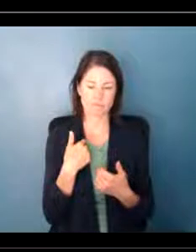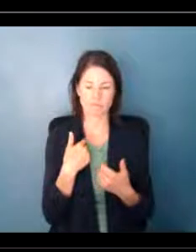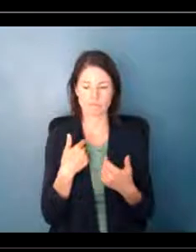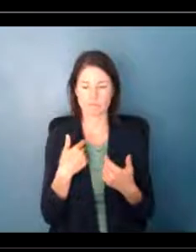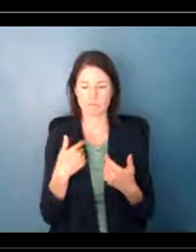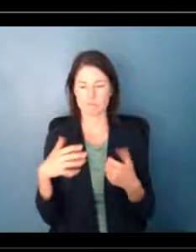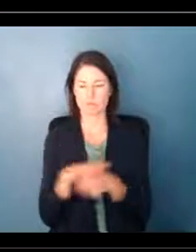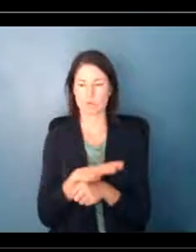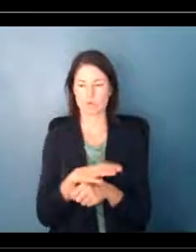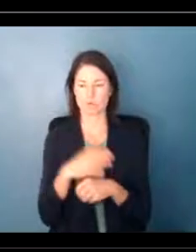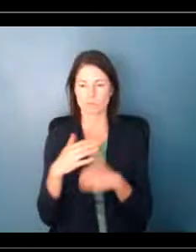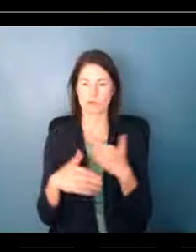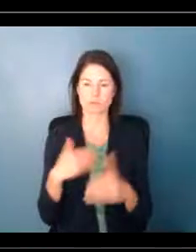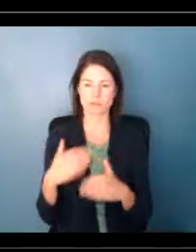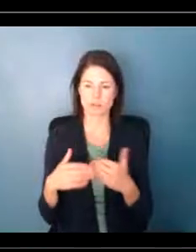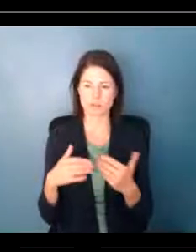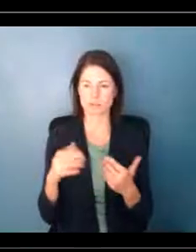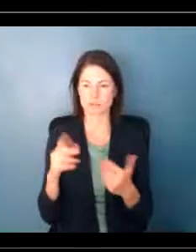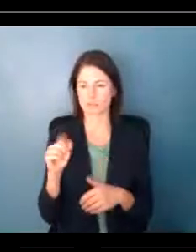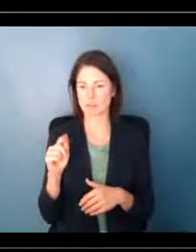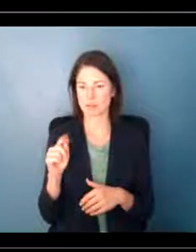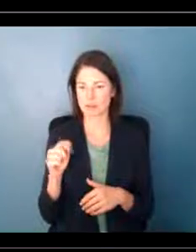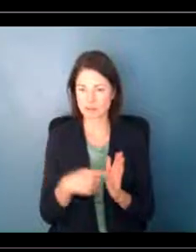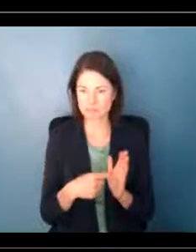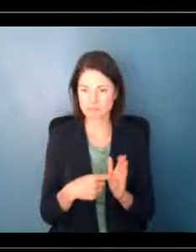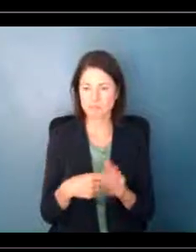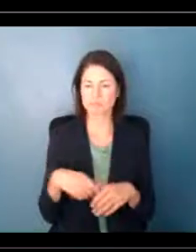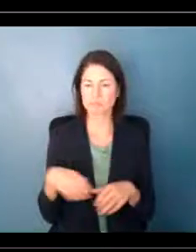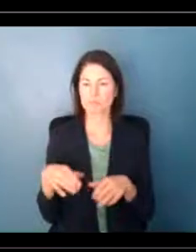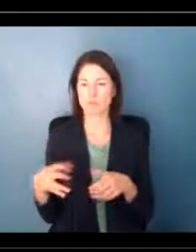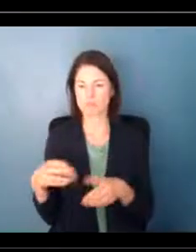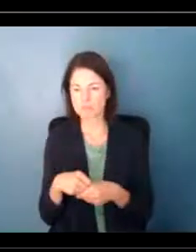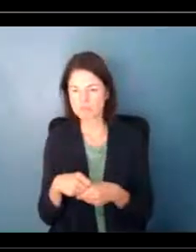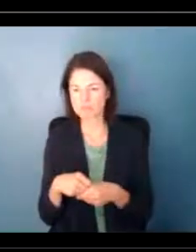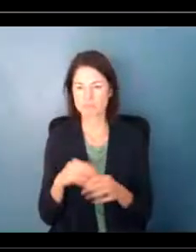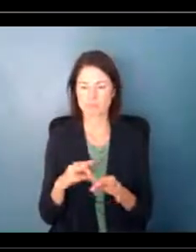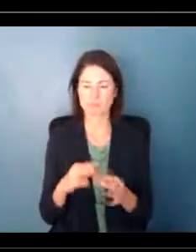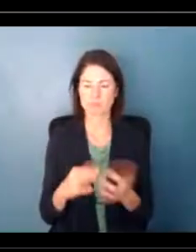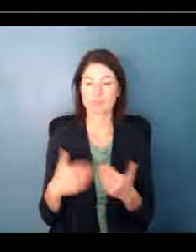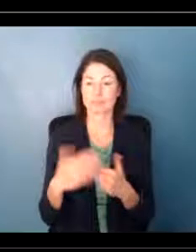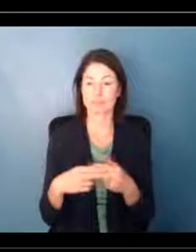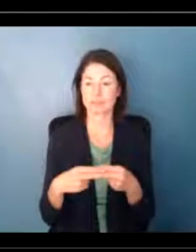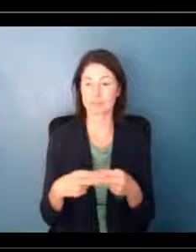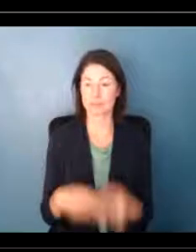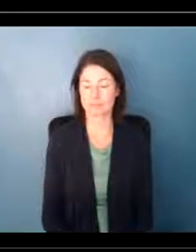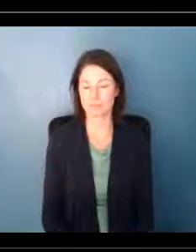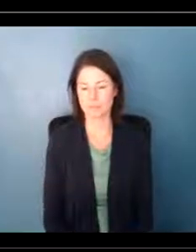process that will be data-driven and performance-driven. Next slide.